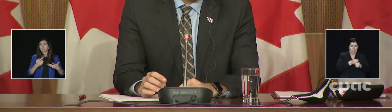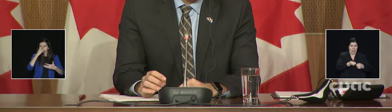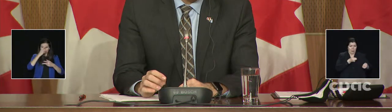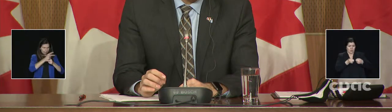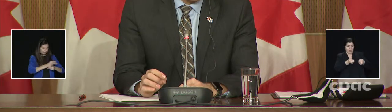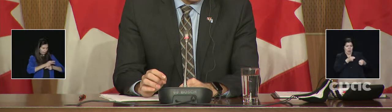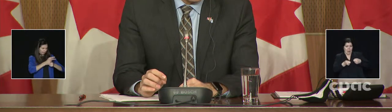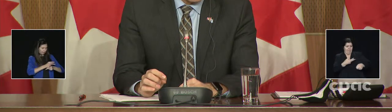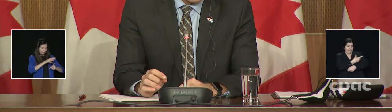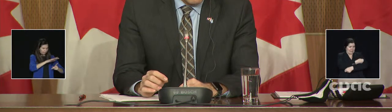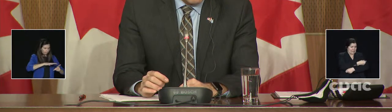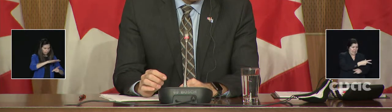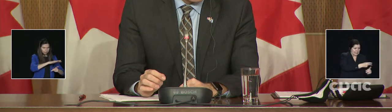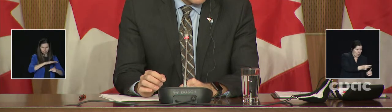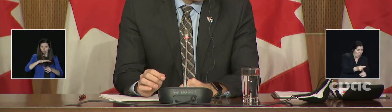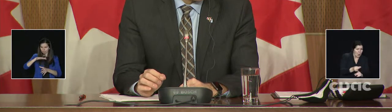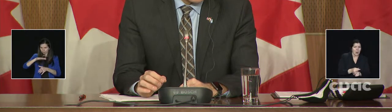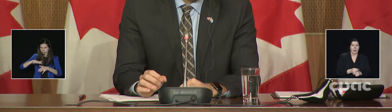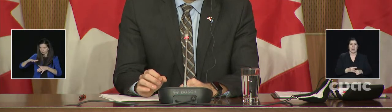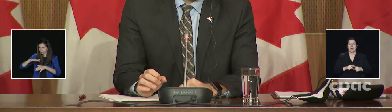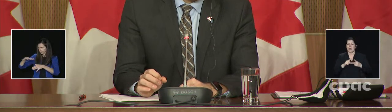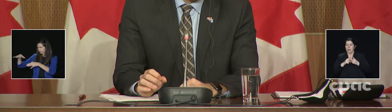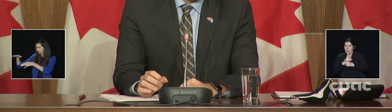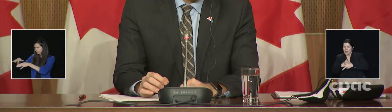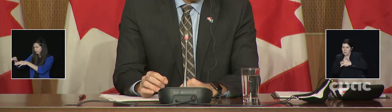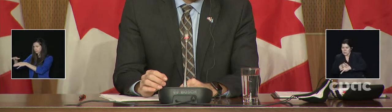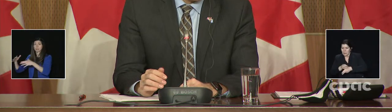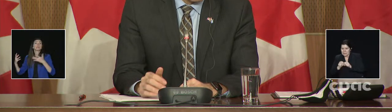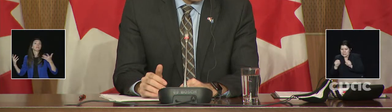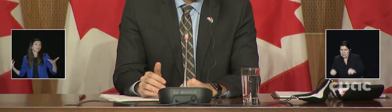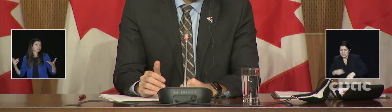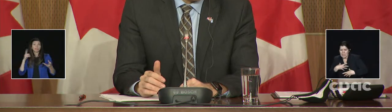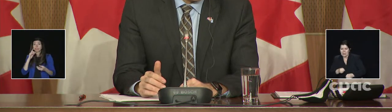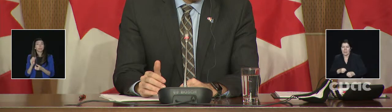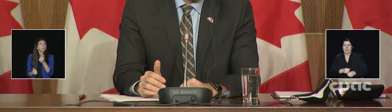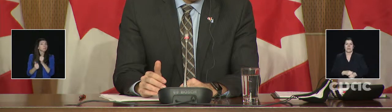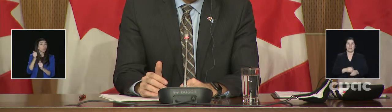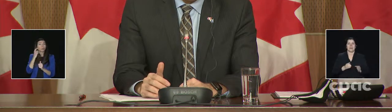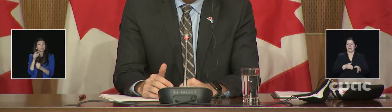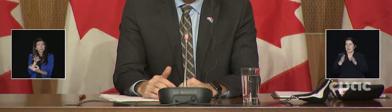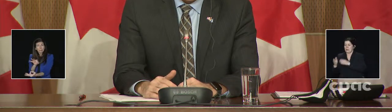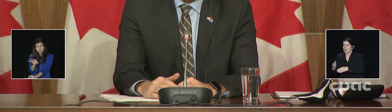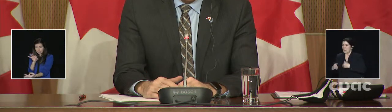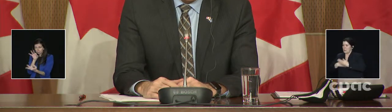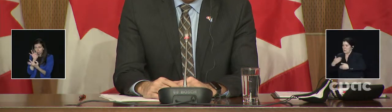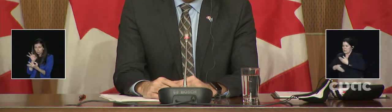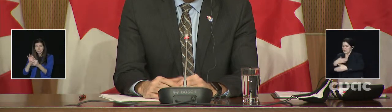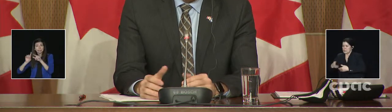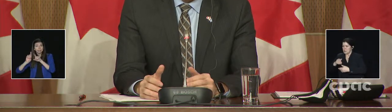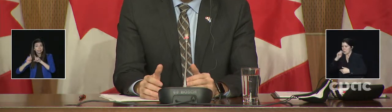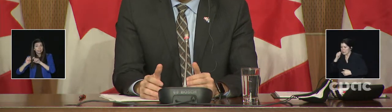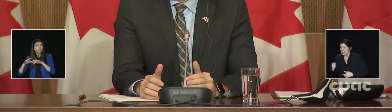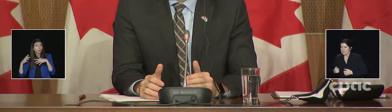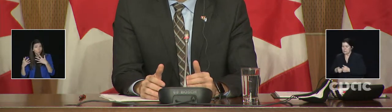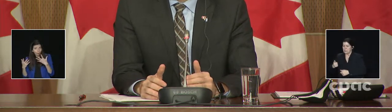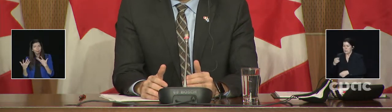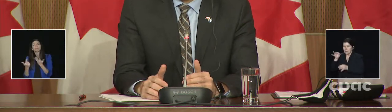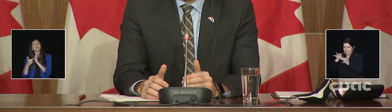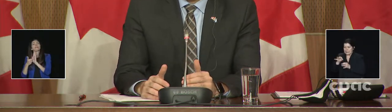the use of the most precise testing procedure, which is the molecular test. Now, when you have